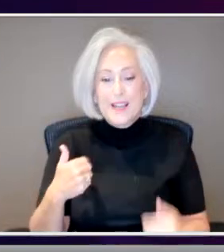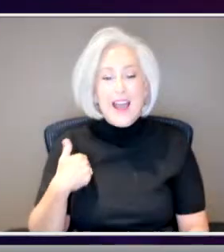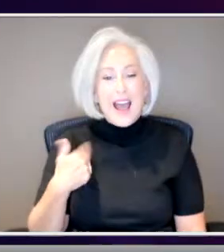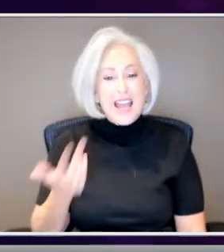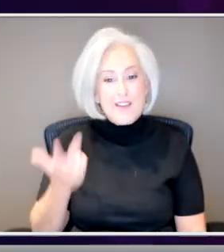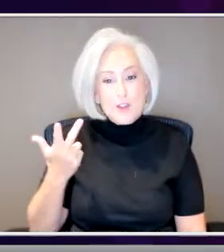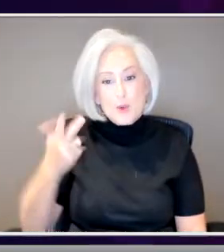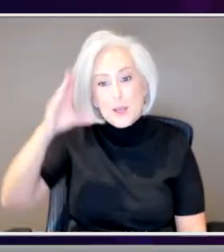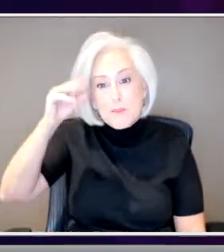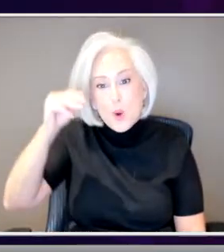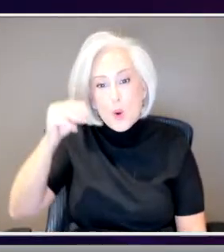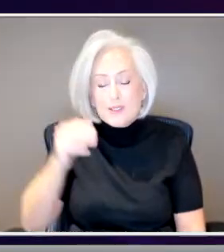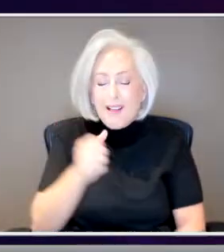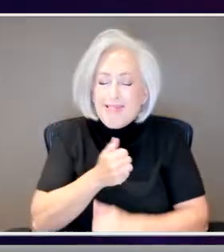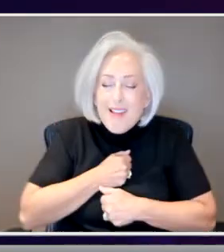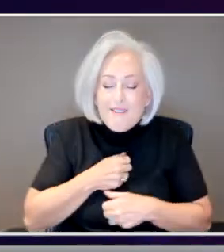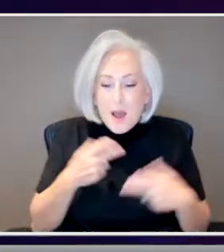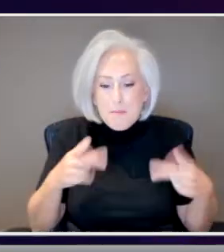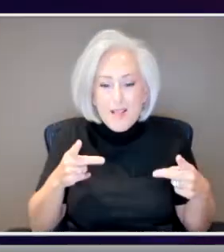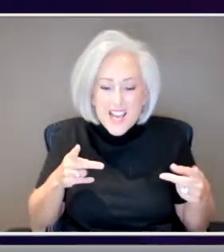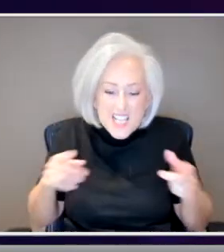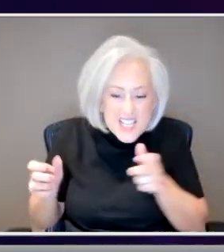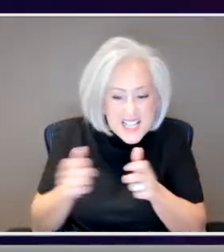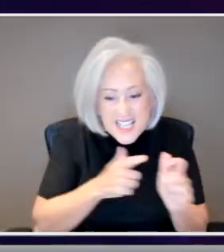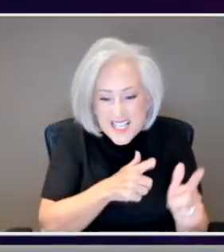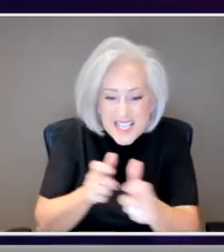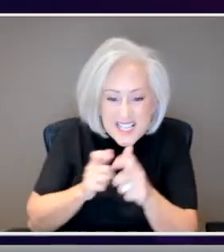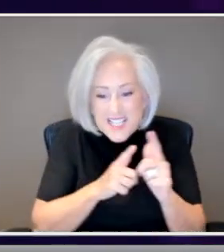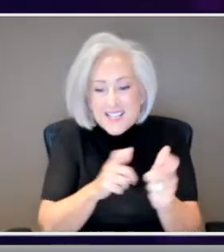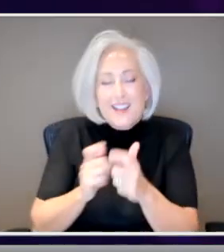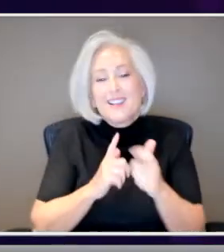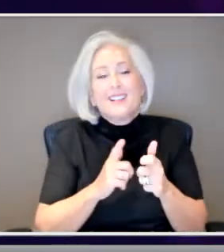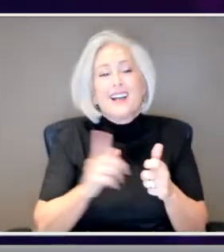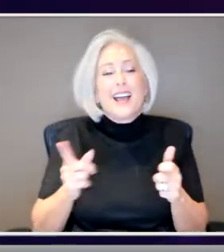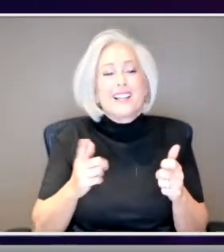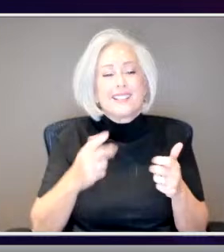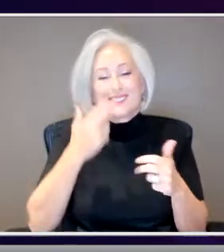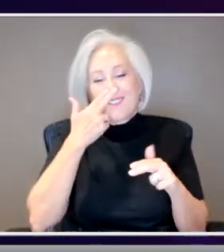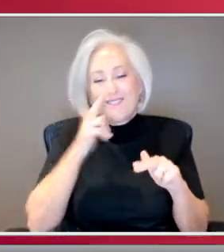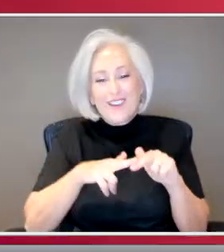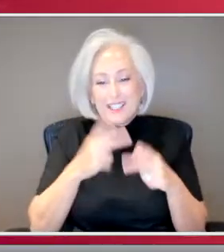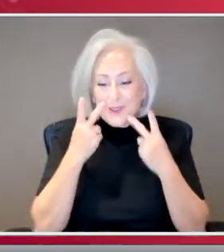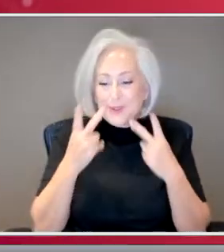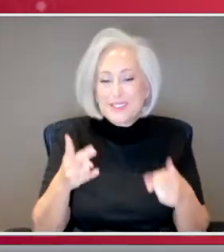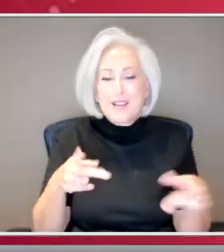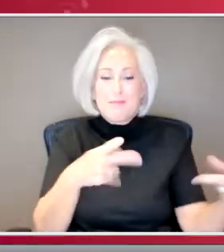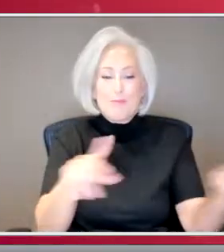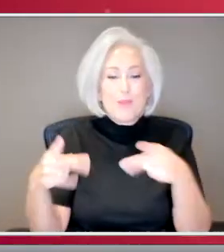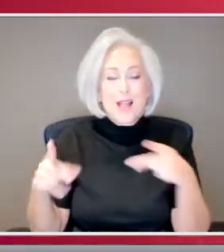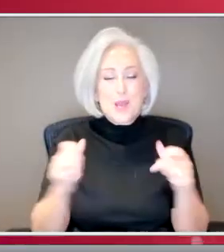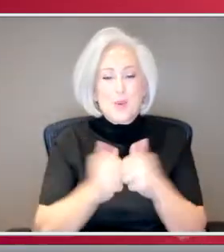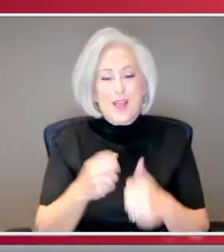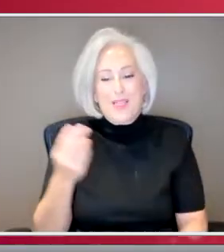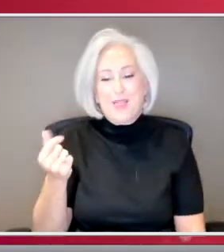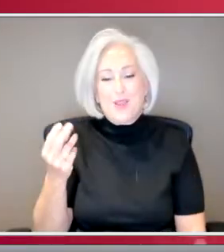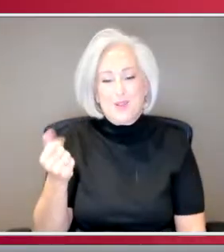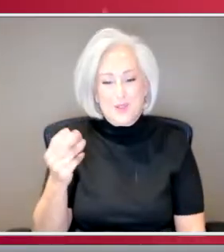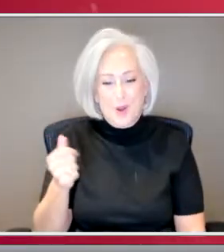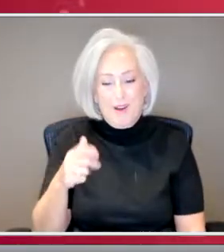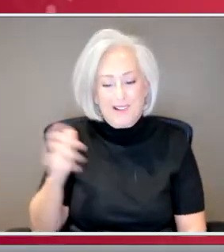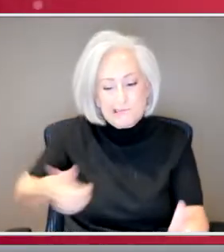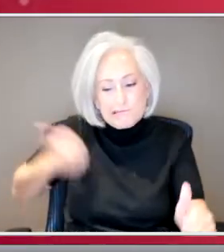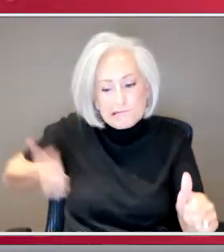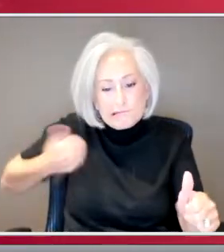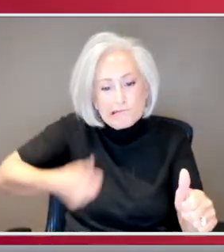playing with him, and it's just such a joy to see them get to play with him, chase him around the yard and